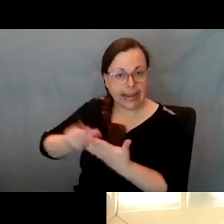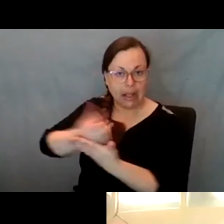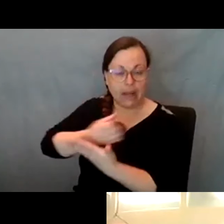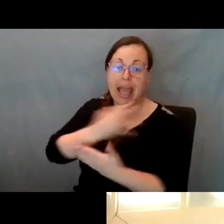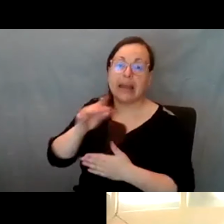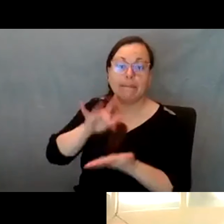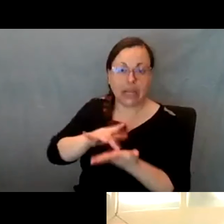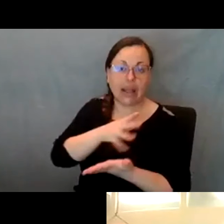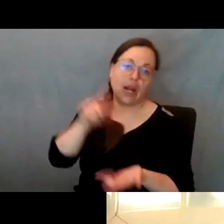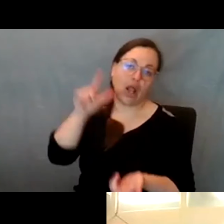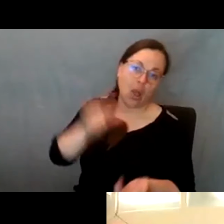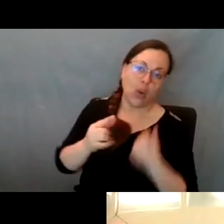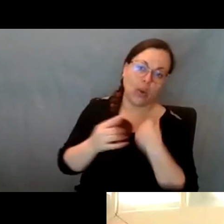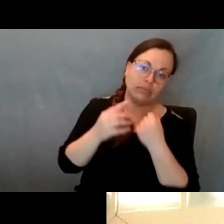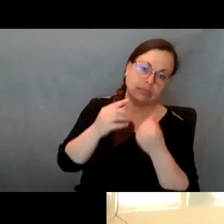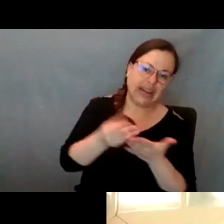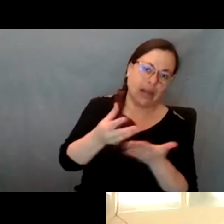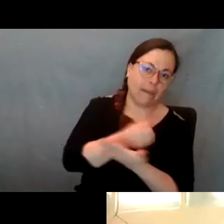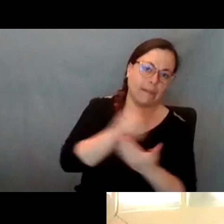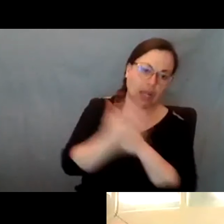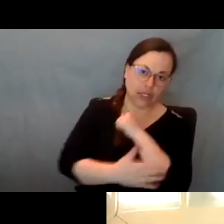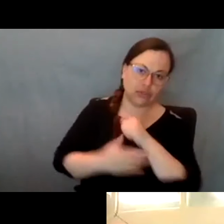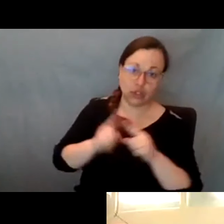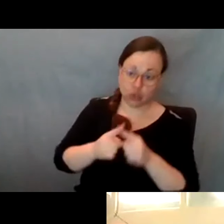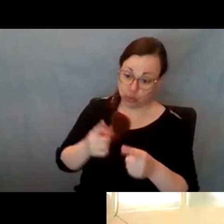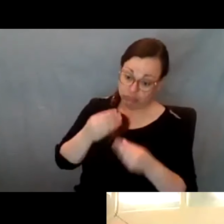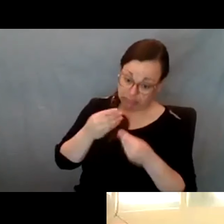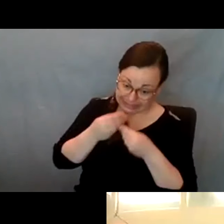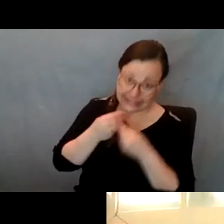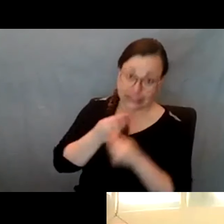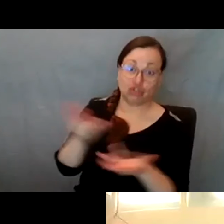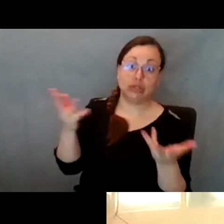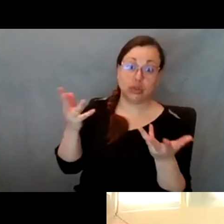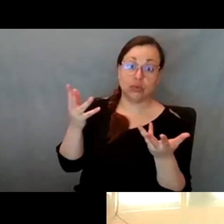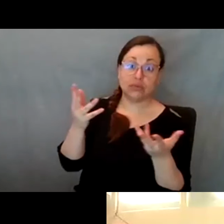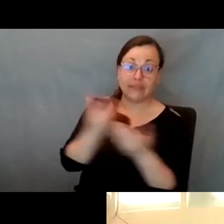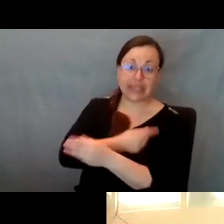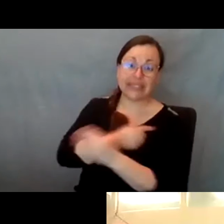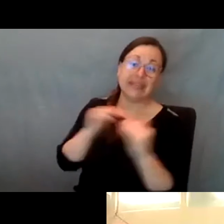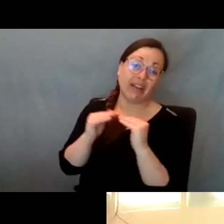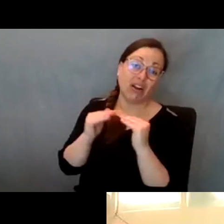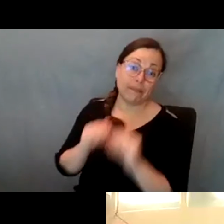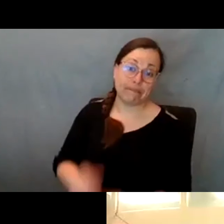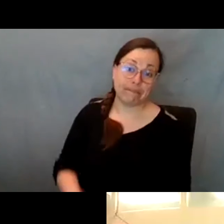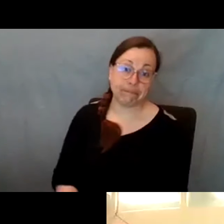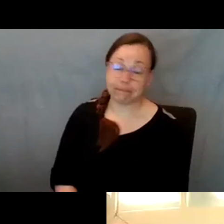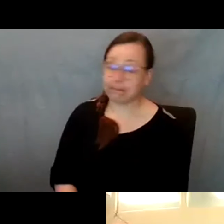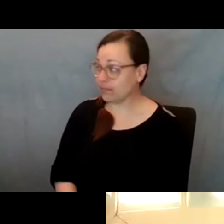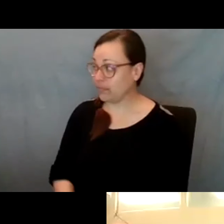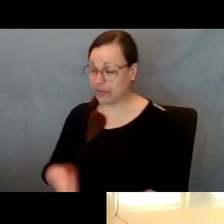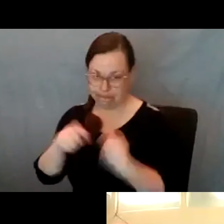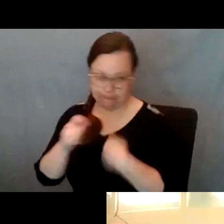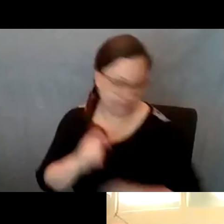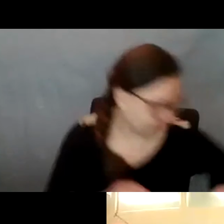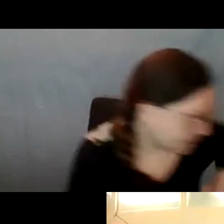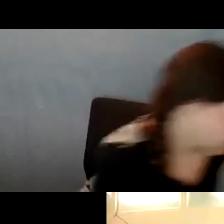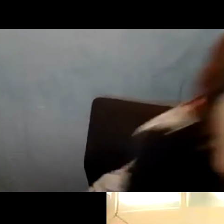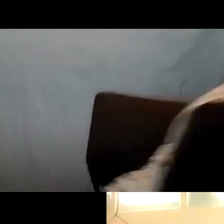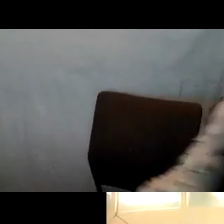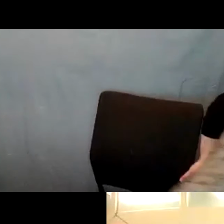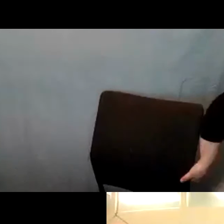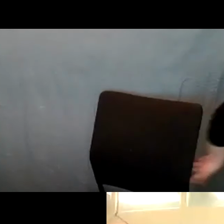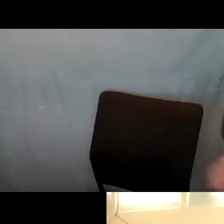low-income countries to go about the distribution of vaccines in a fair way. So the next few weeks and months will